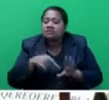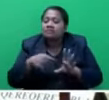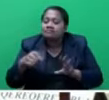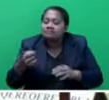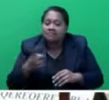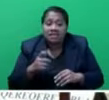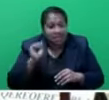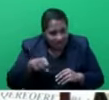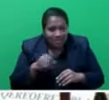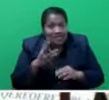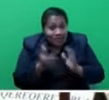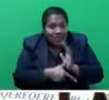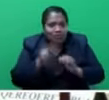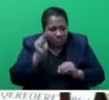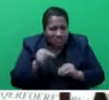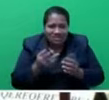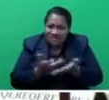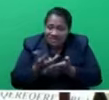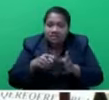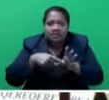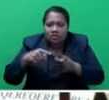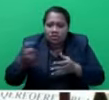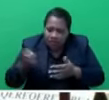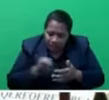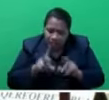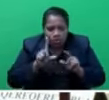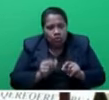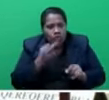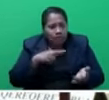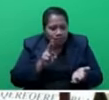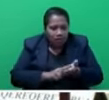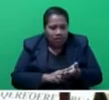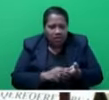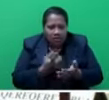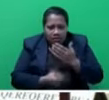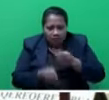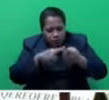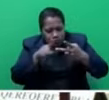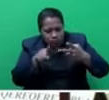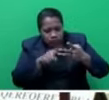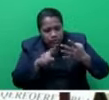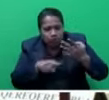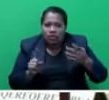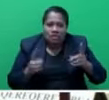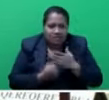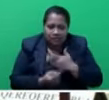you need that, where you need consultants to do the report, to pinpoint, through a particular study, what is